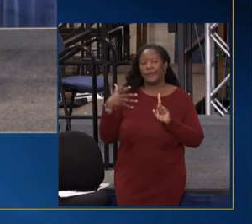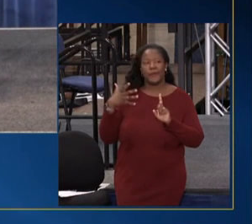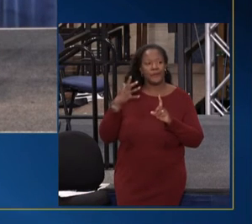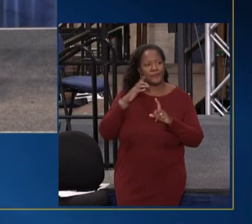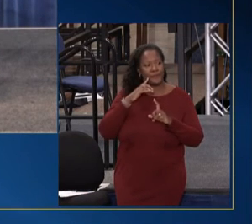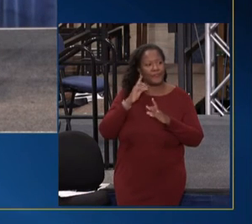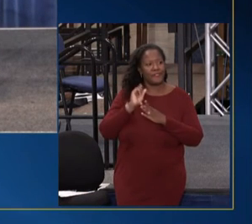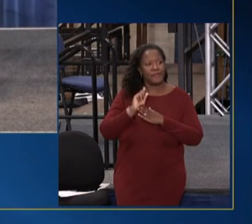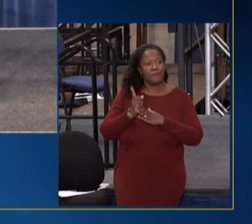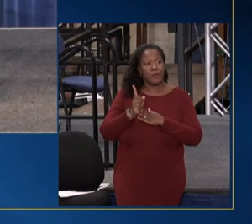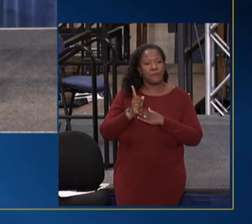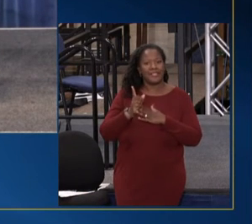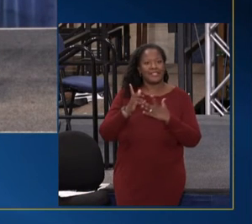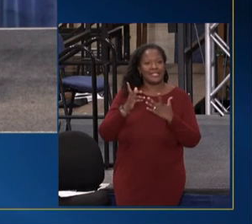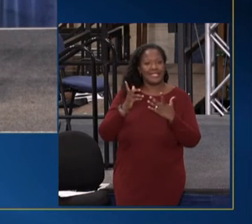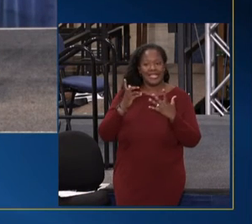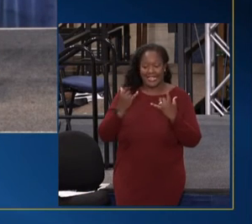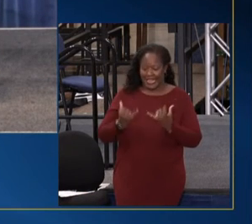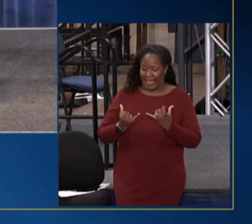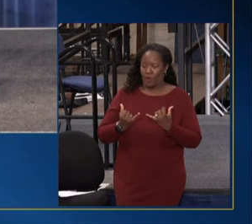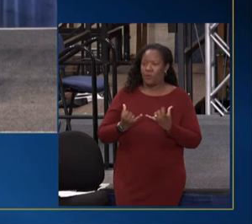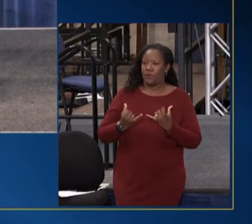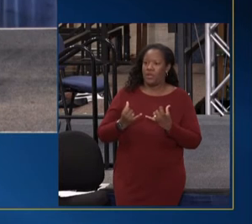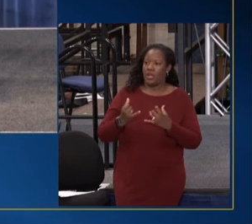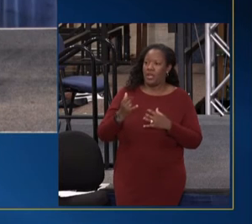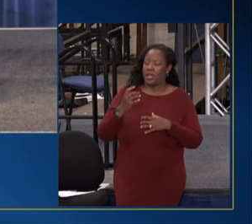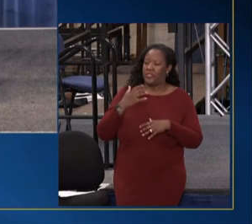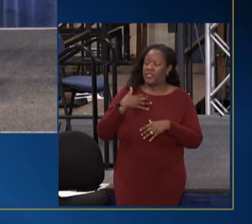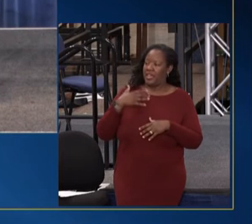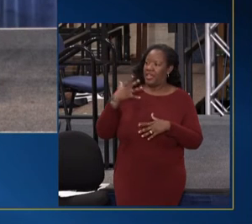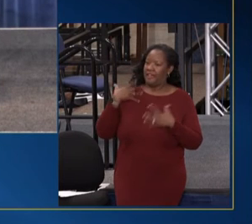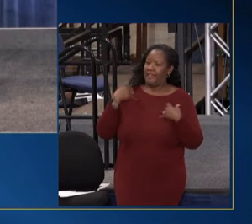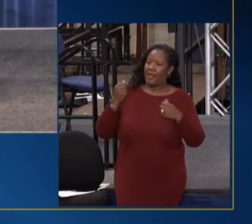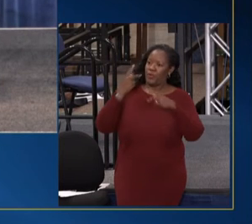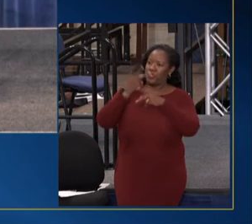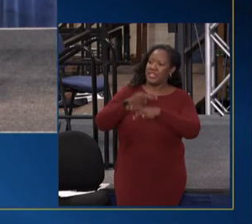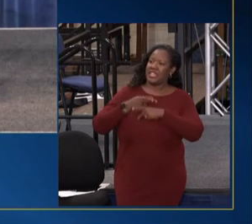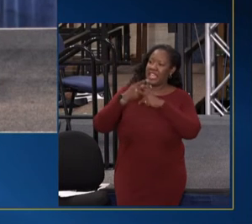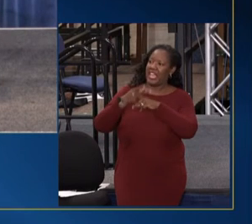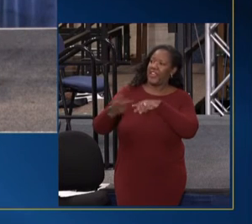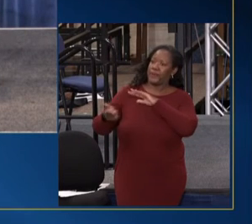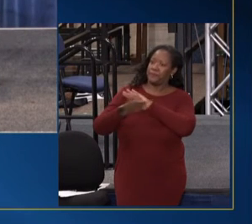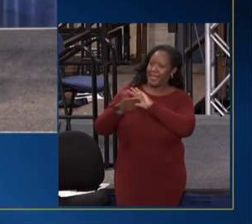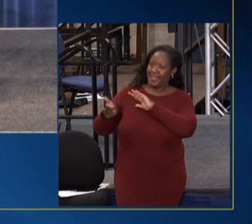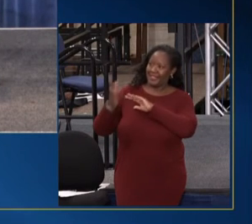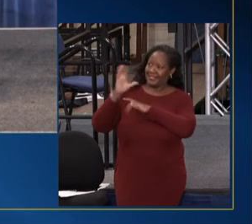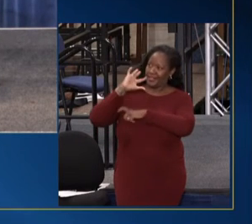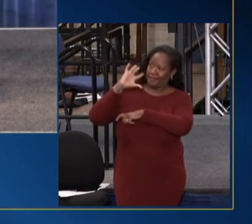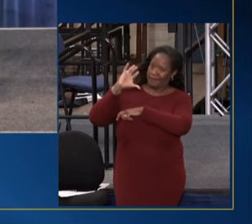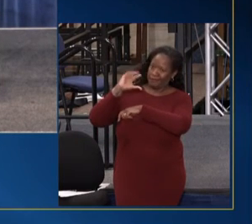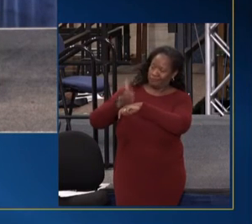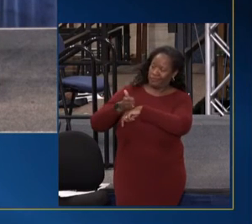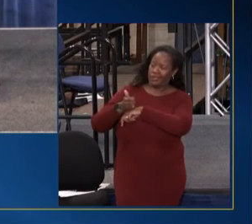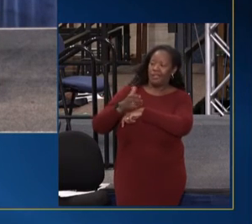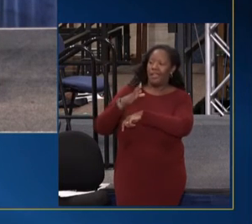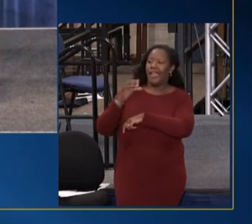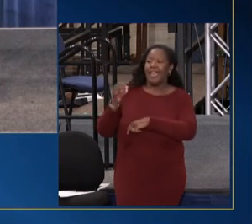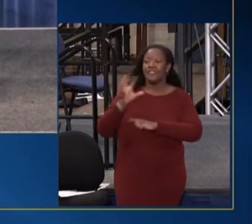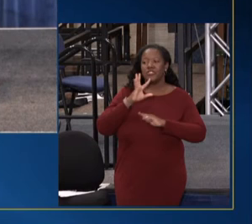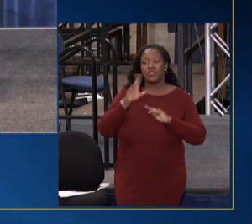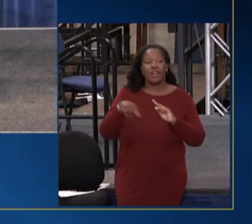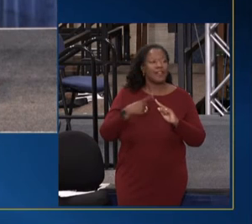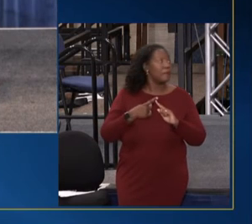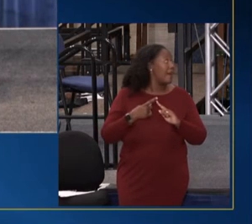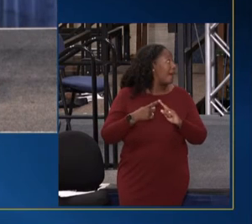that we're in, the attacks that we're under, you know, the healthcare bans that have been enacted that we've heard so much about, but then talk a little bit